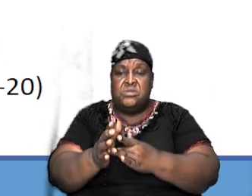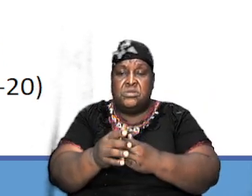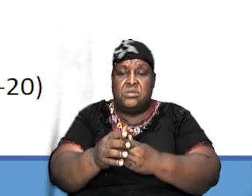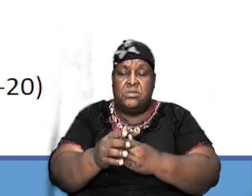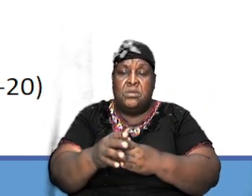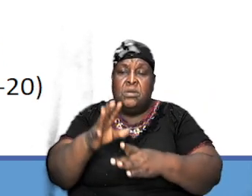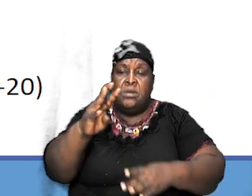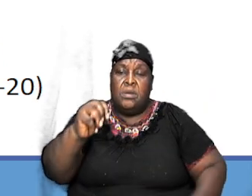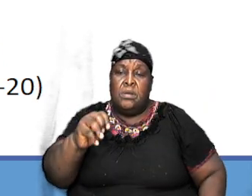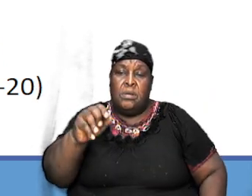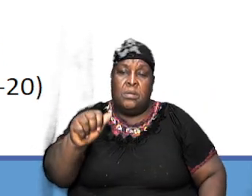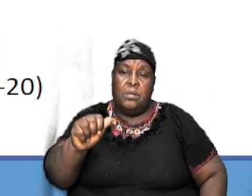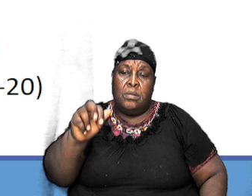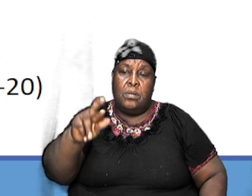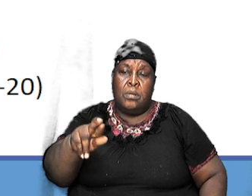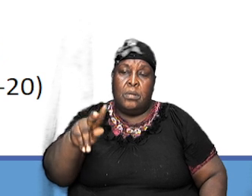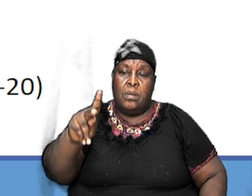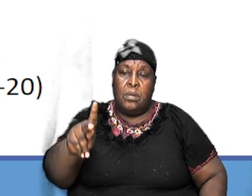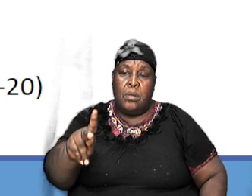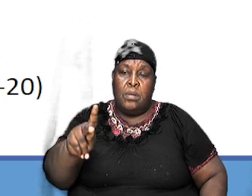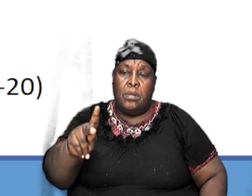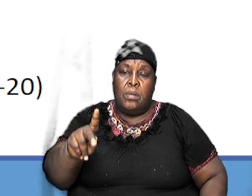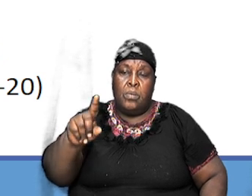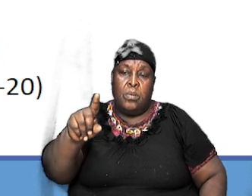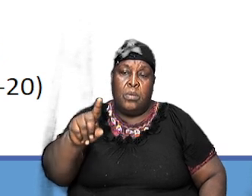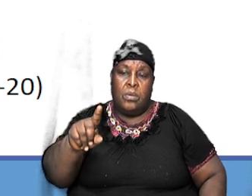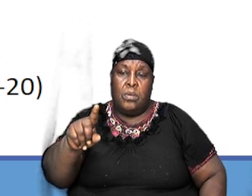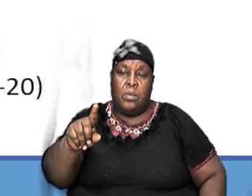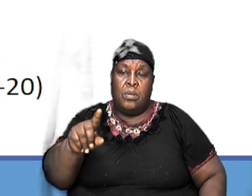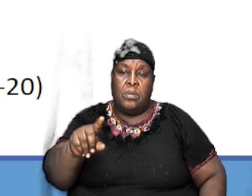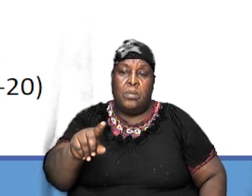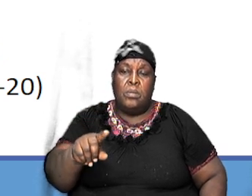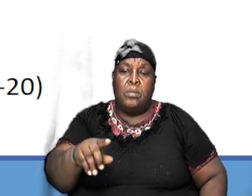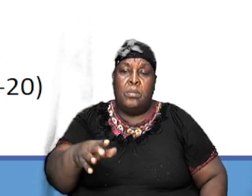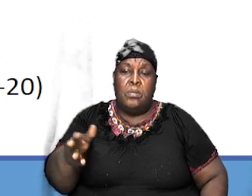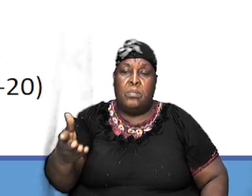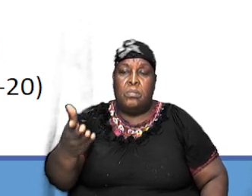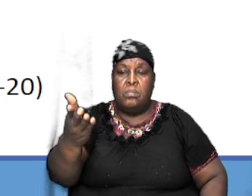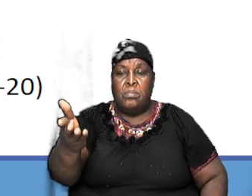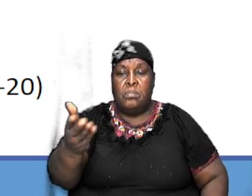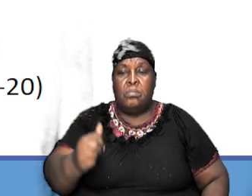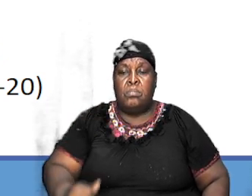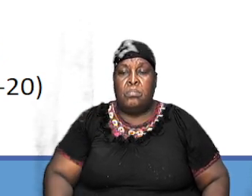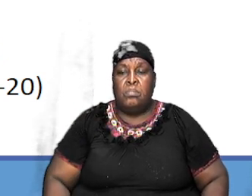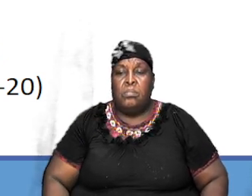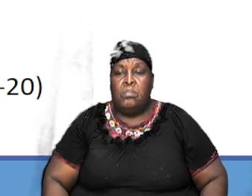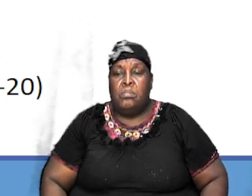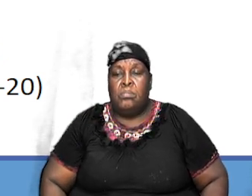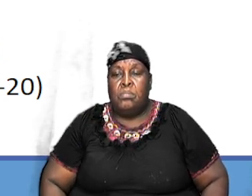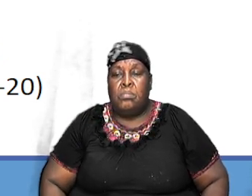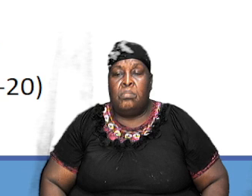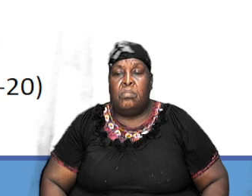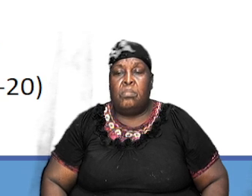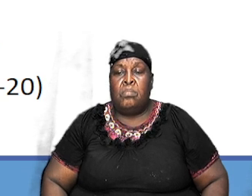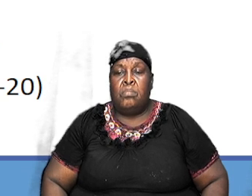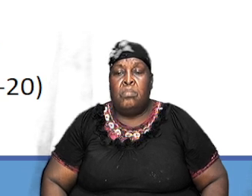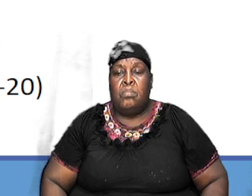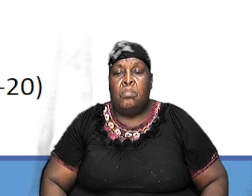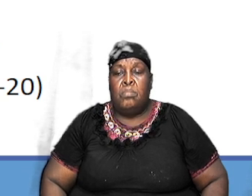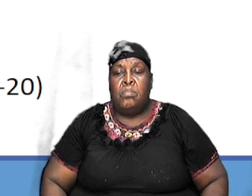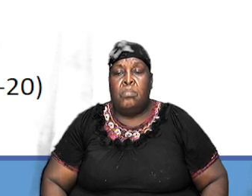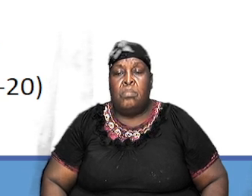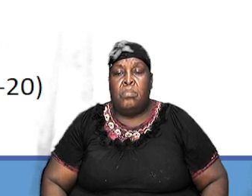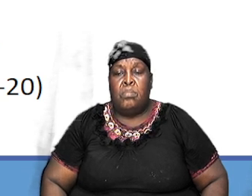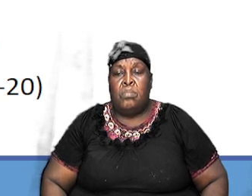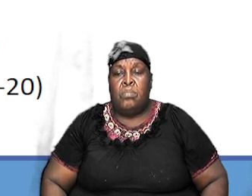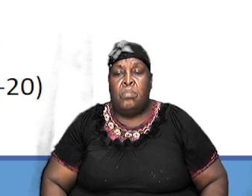And from Mark 1 to chapter 13, Mark 1, 14 to Mark 13. Sorry, let me say